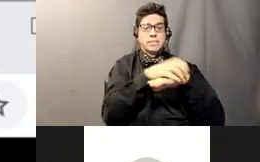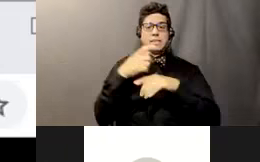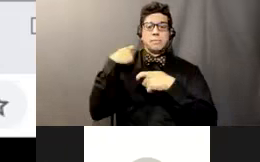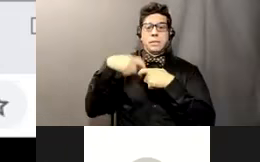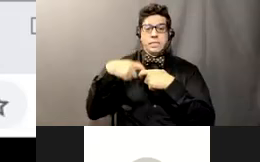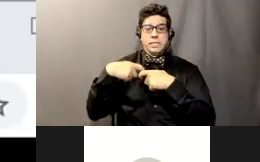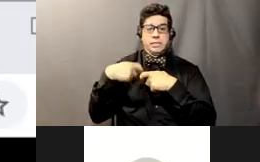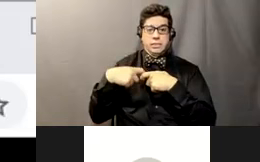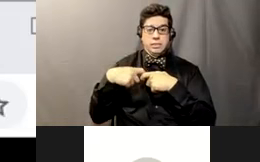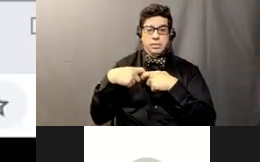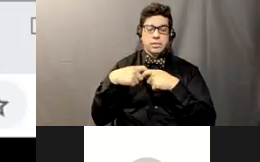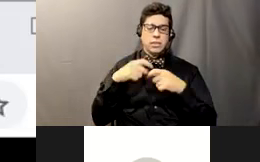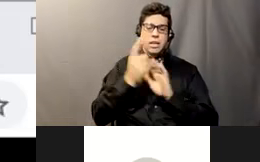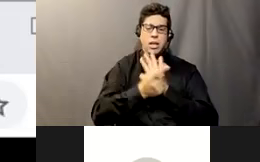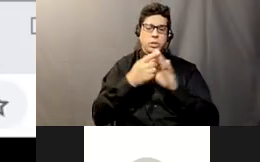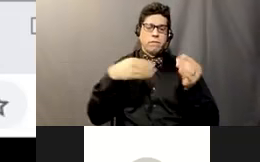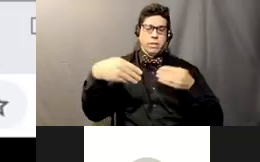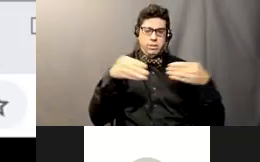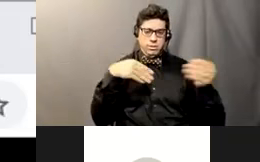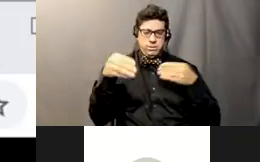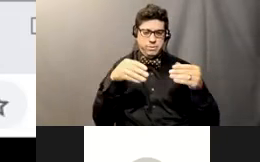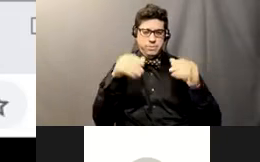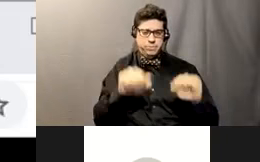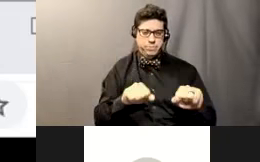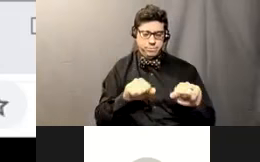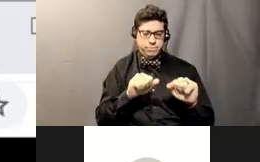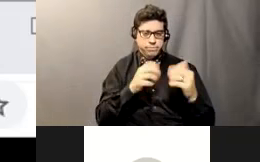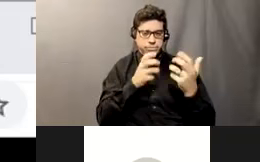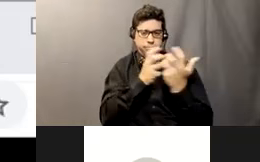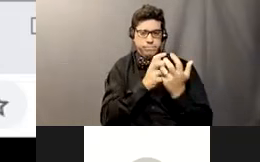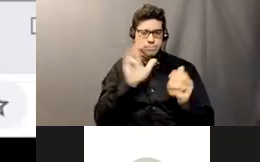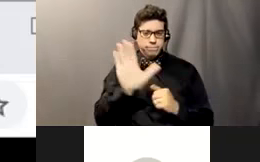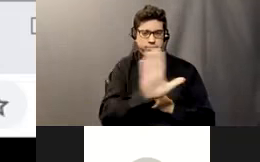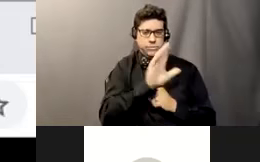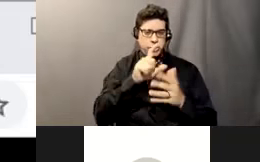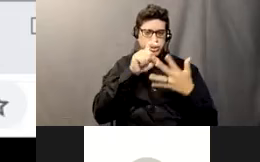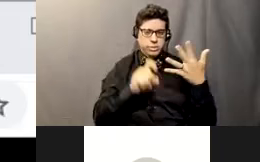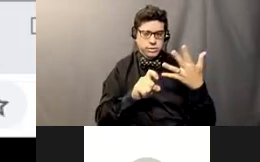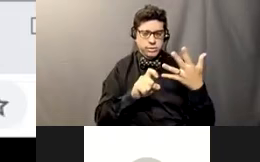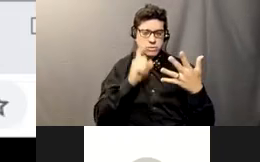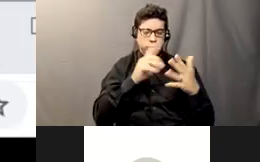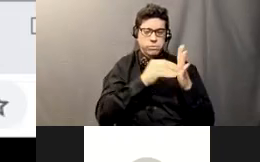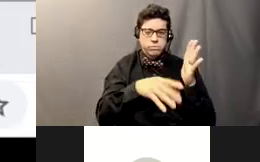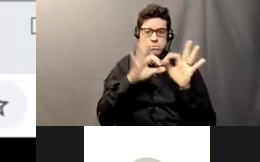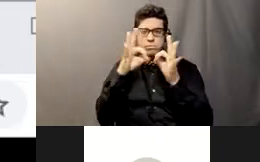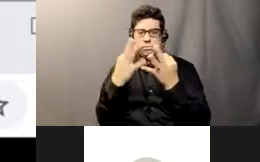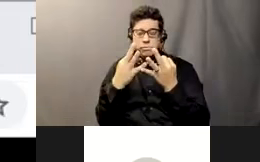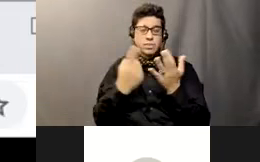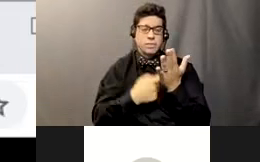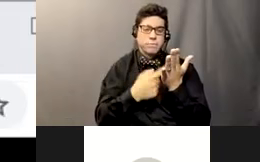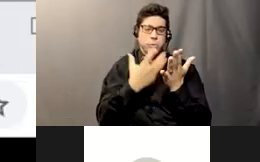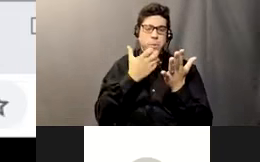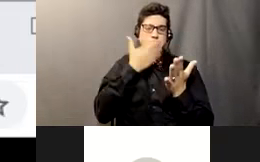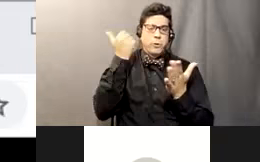flexible hours so that we're able to meet the needs of our students and their families. We know evening time is a little bit better sometimes for our families, so we wanted to address